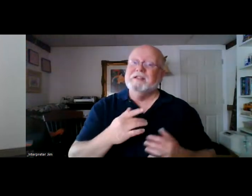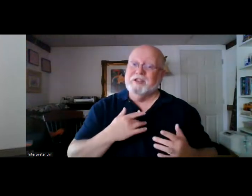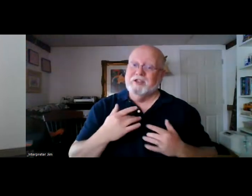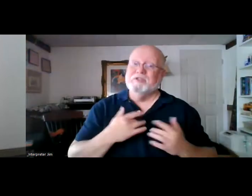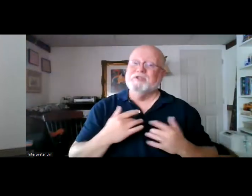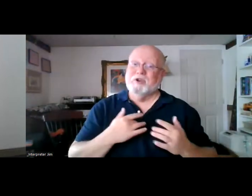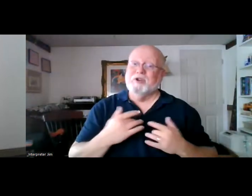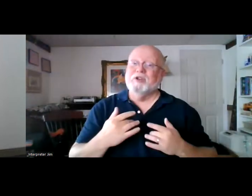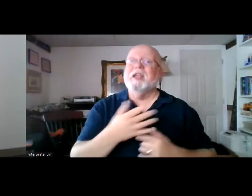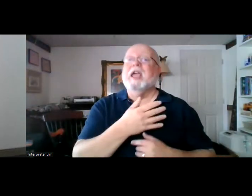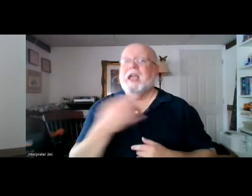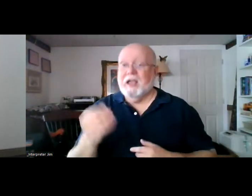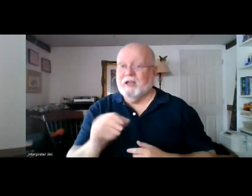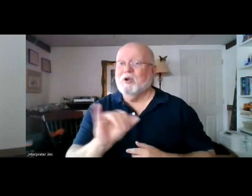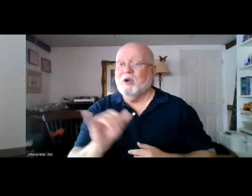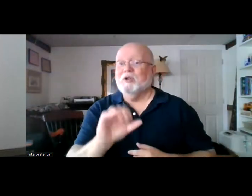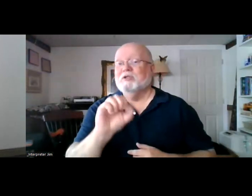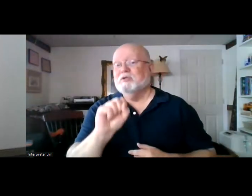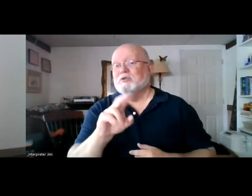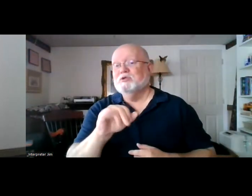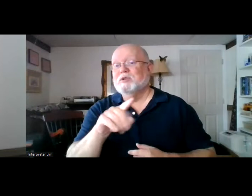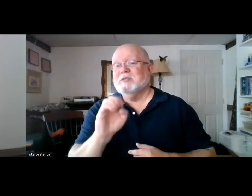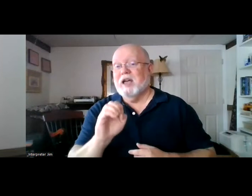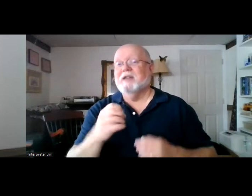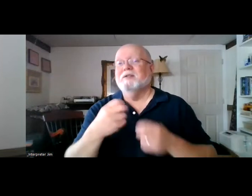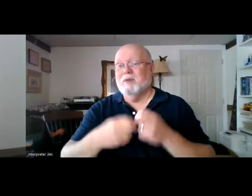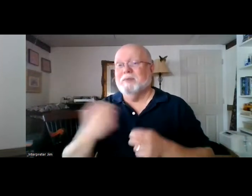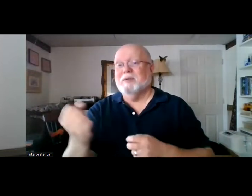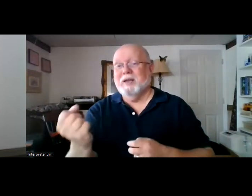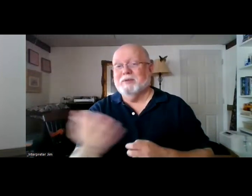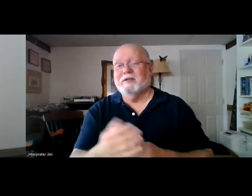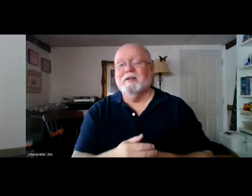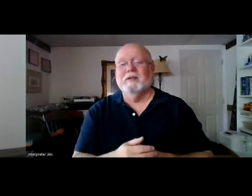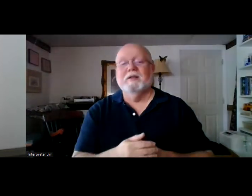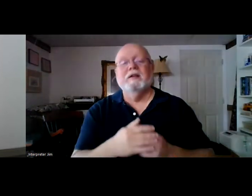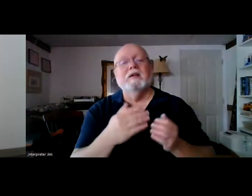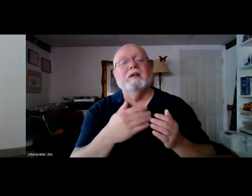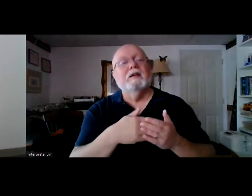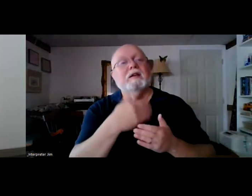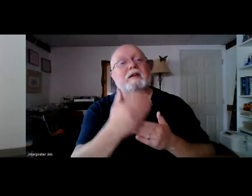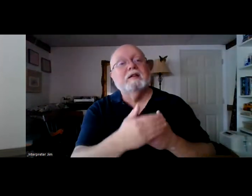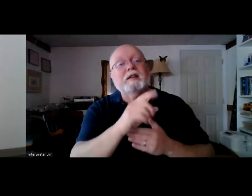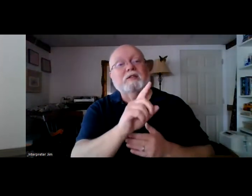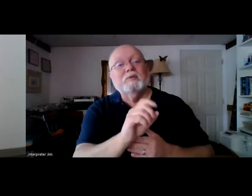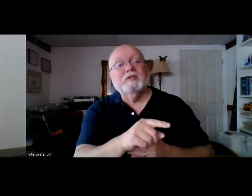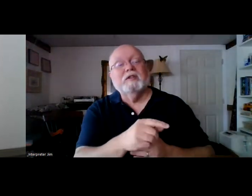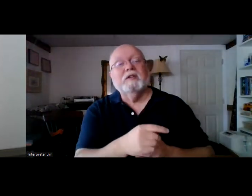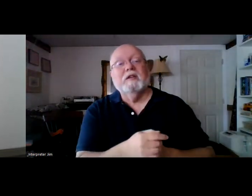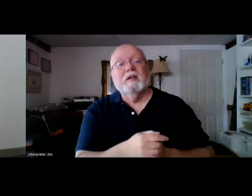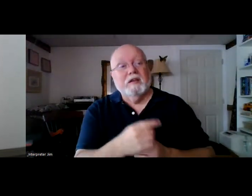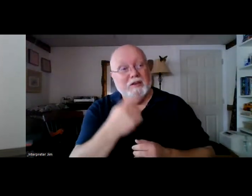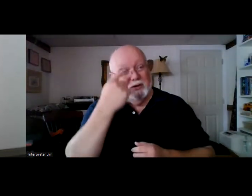with suicide as well. Excellent, thank you. Next question we have is, do you think individuals with mental